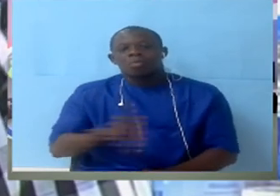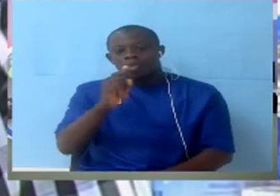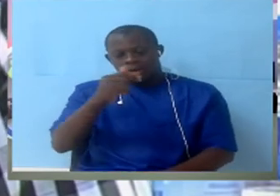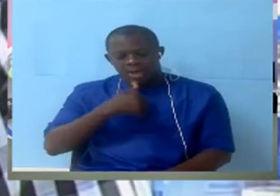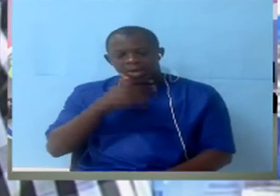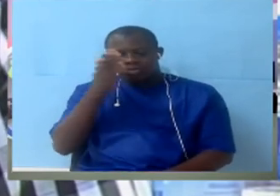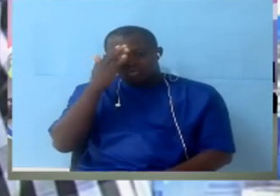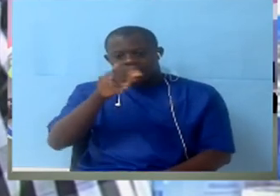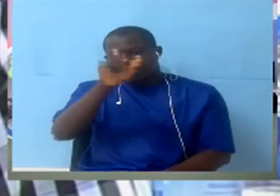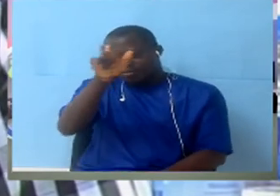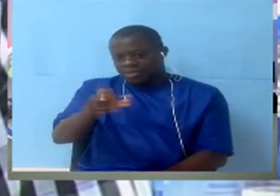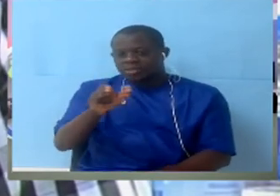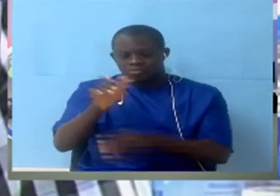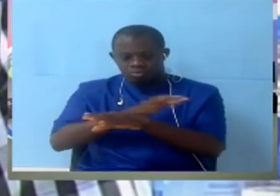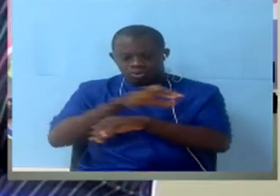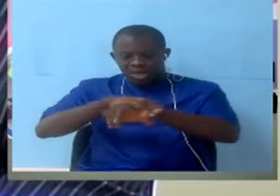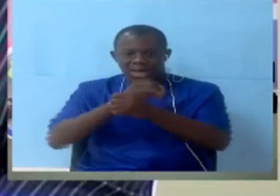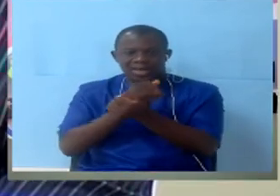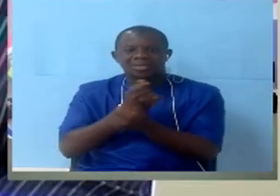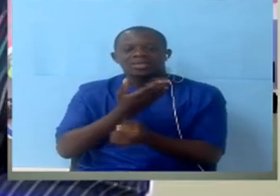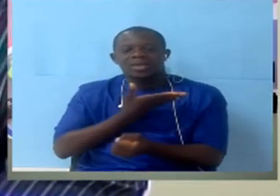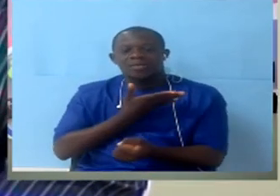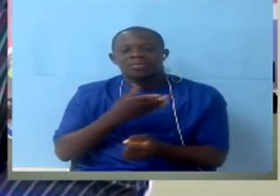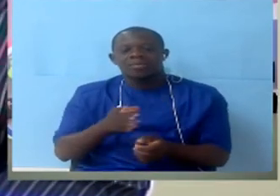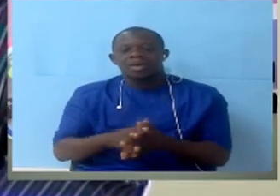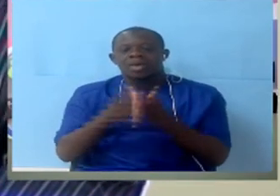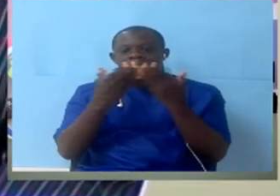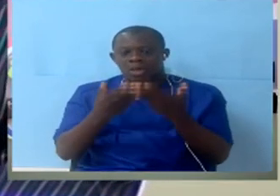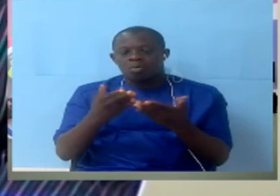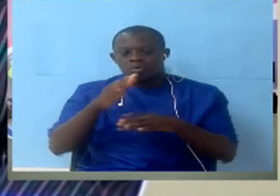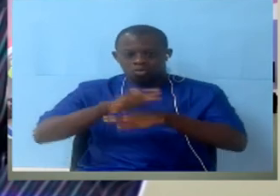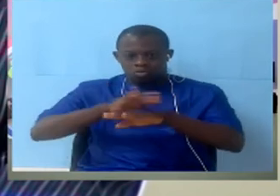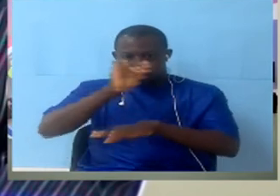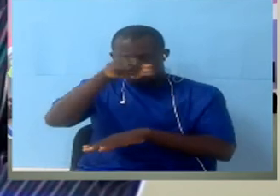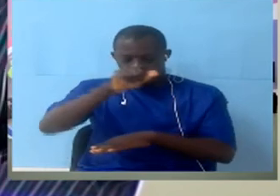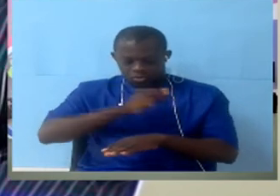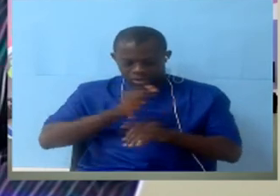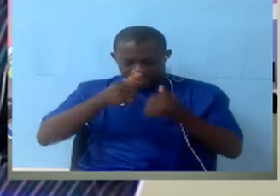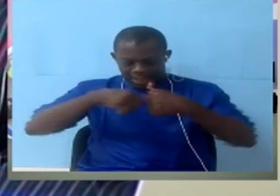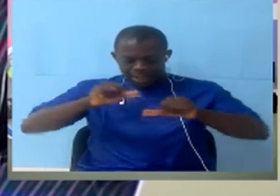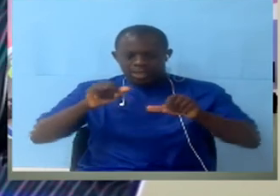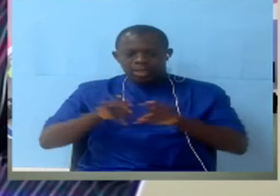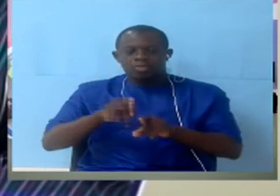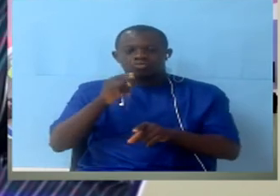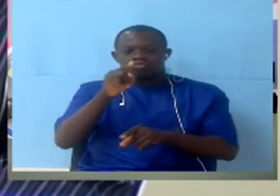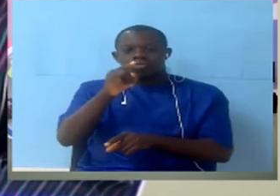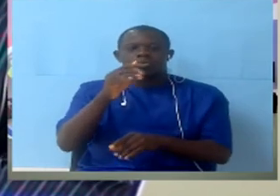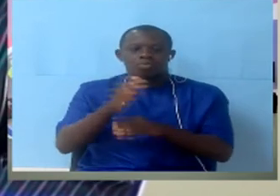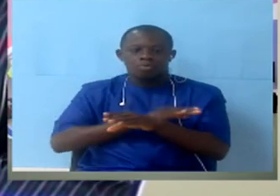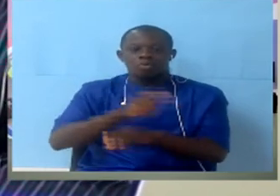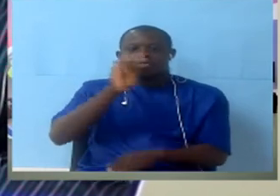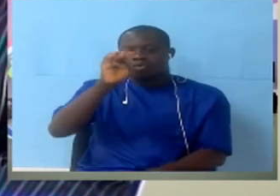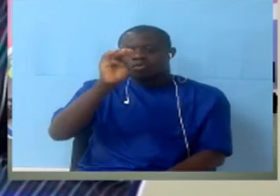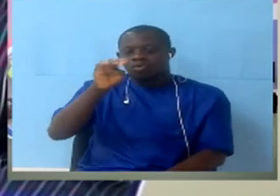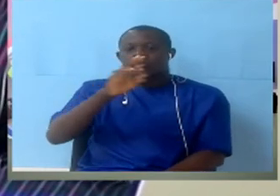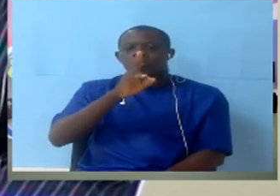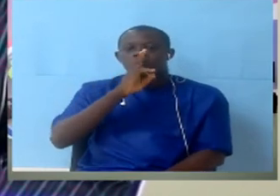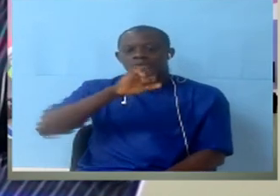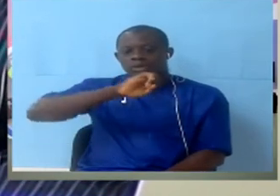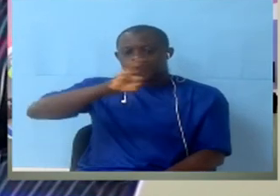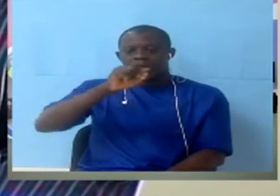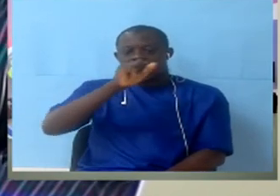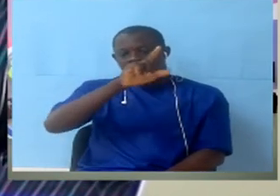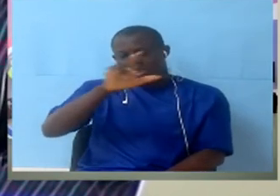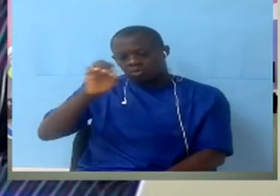to know that somebody was arrested. Okay. On your part, on your side of things, you were called by this Jalo guy and told